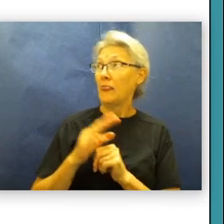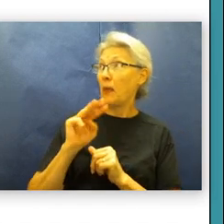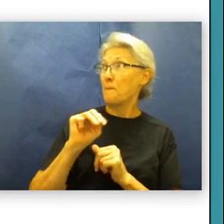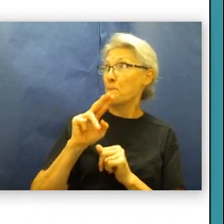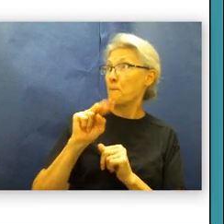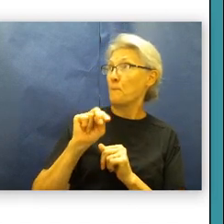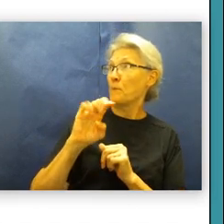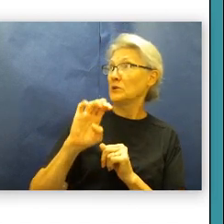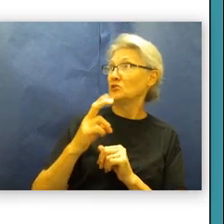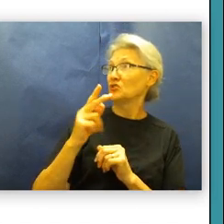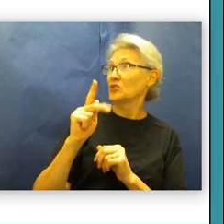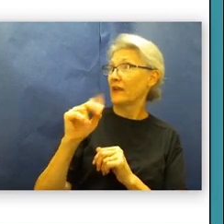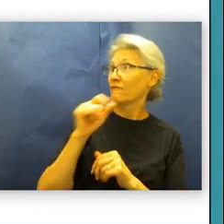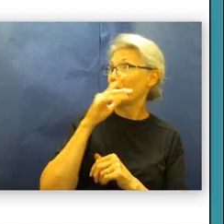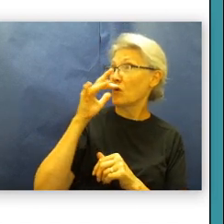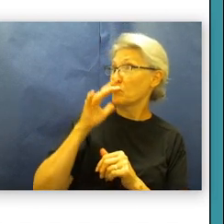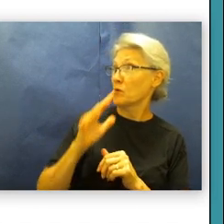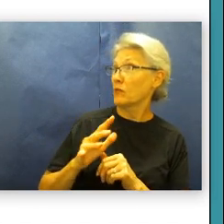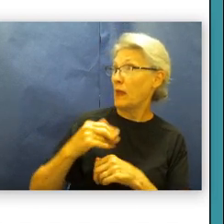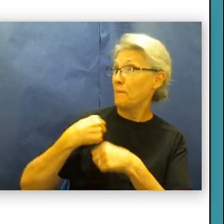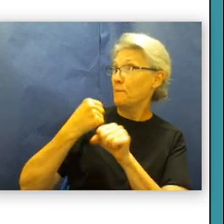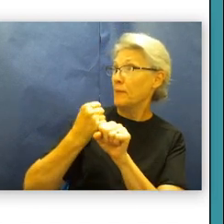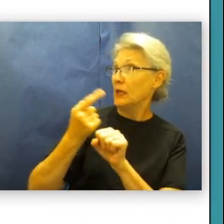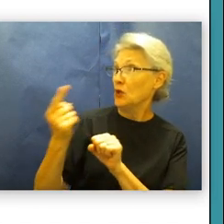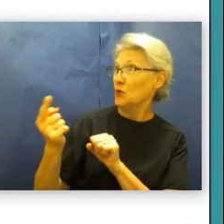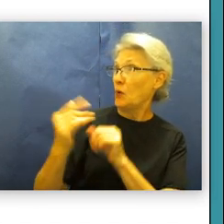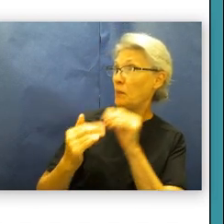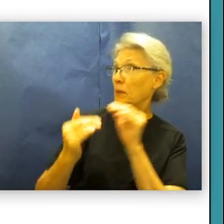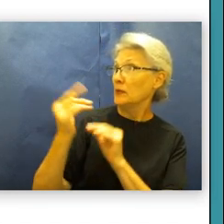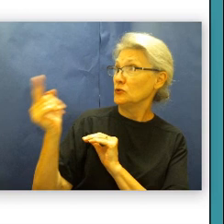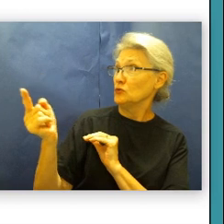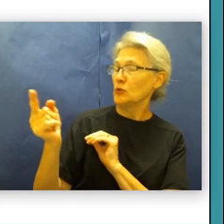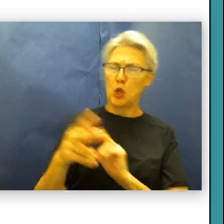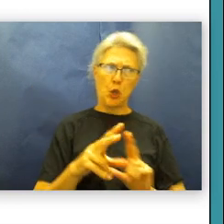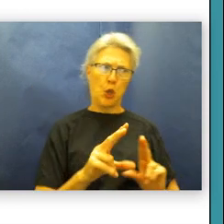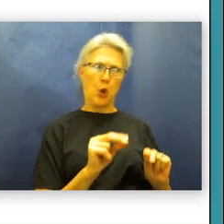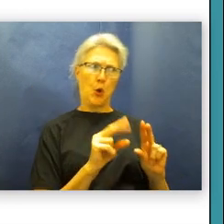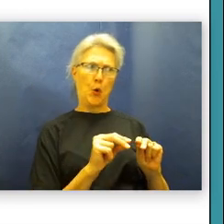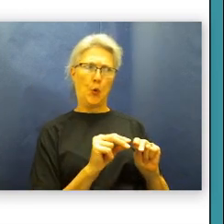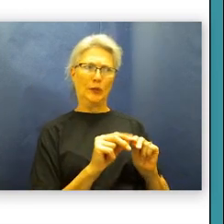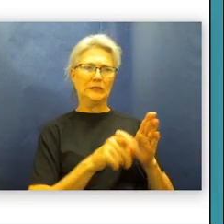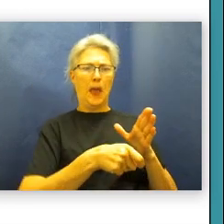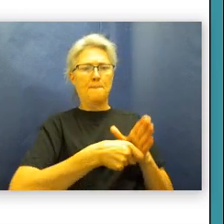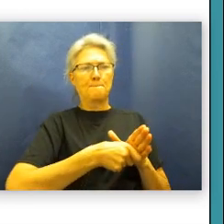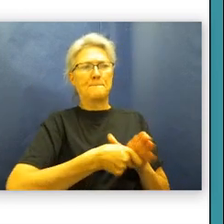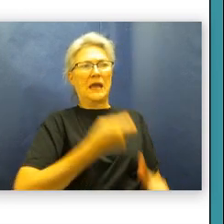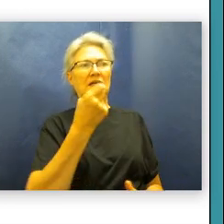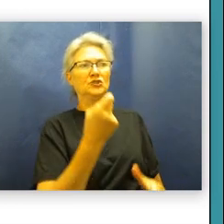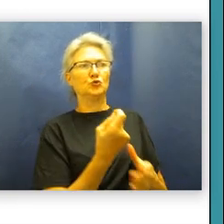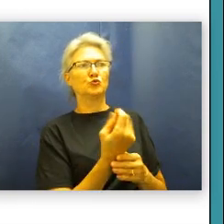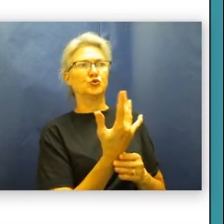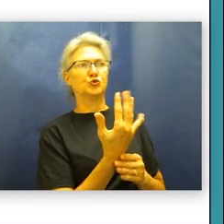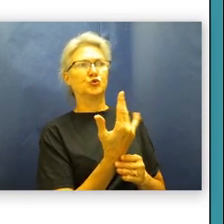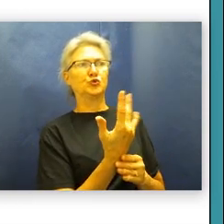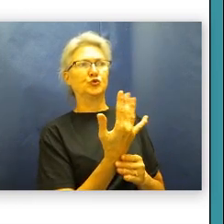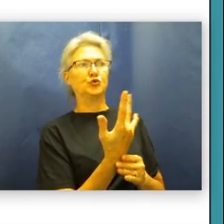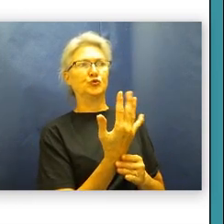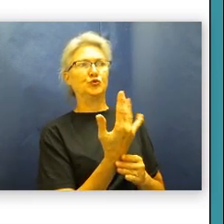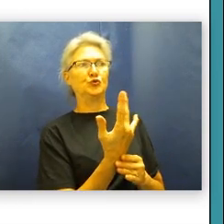who made you?" "No," answered the Scarecrow. "It's a lighted match."